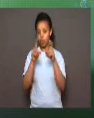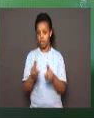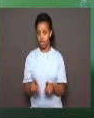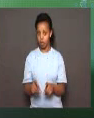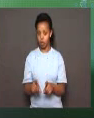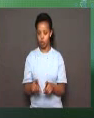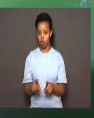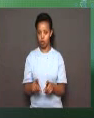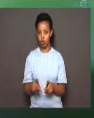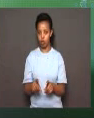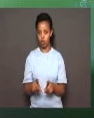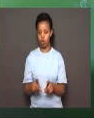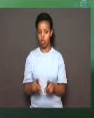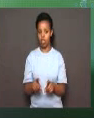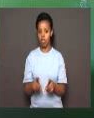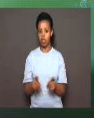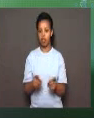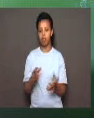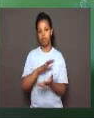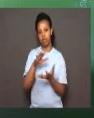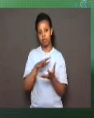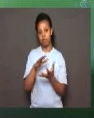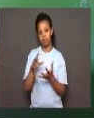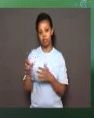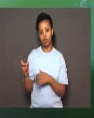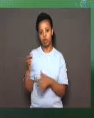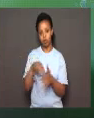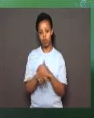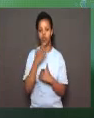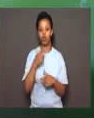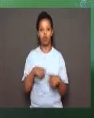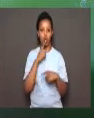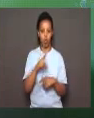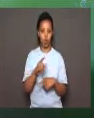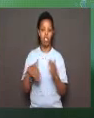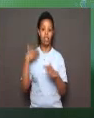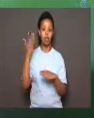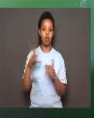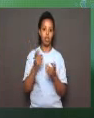the presence of reducing sugars. Until